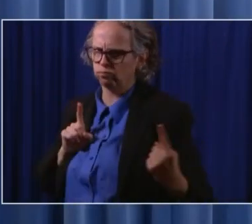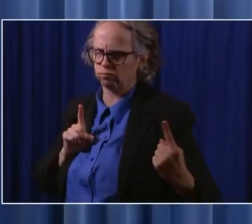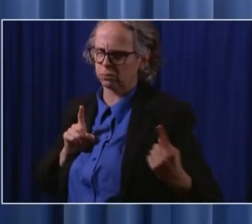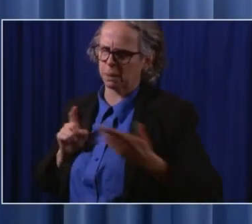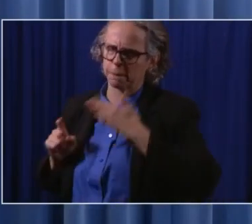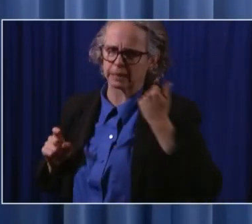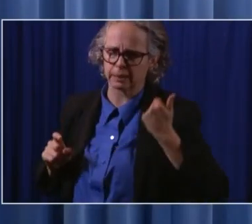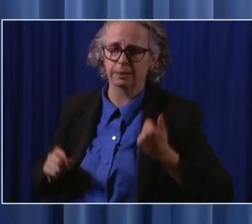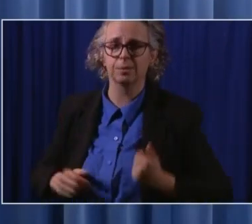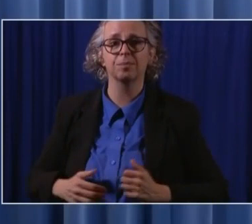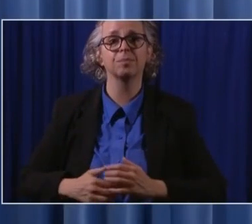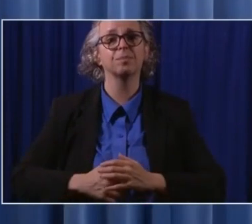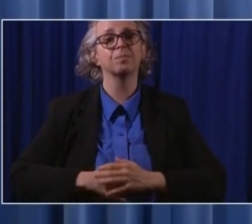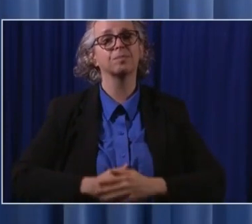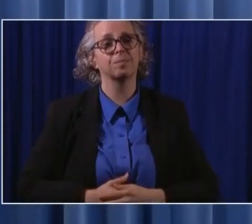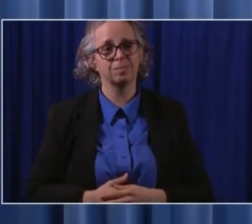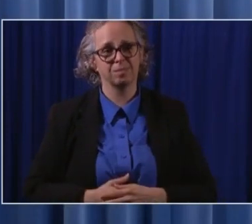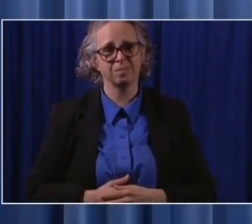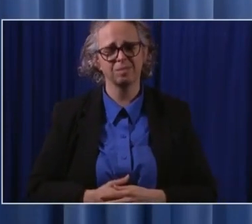So those,